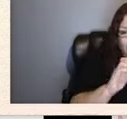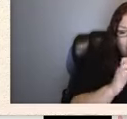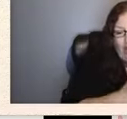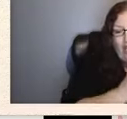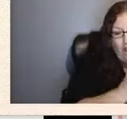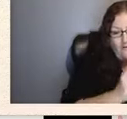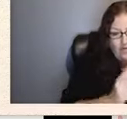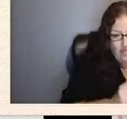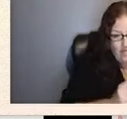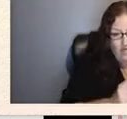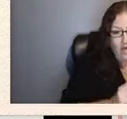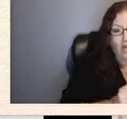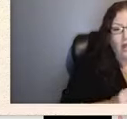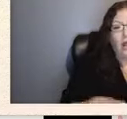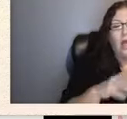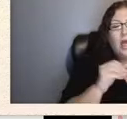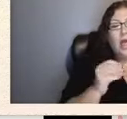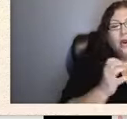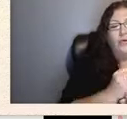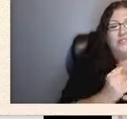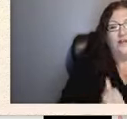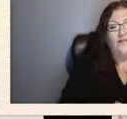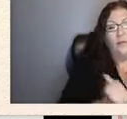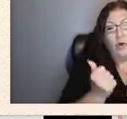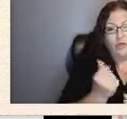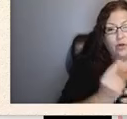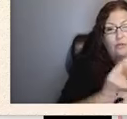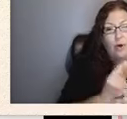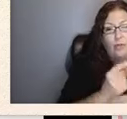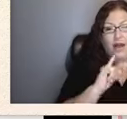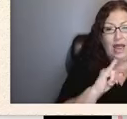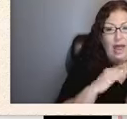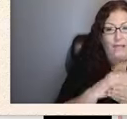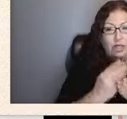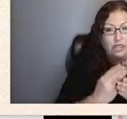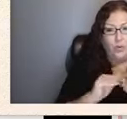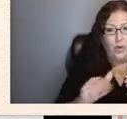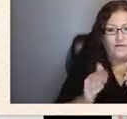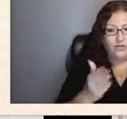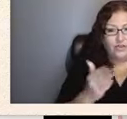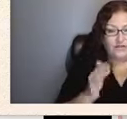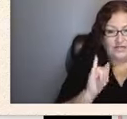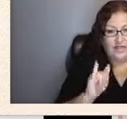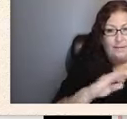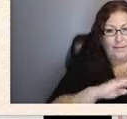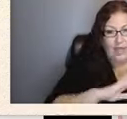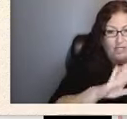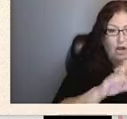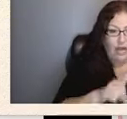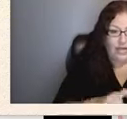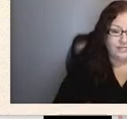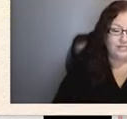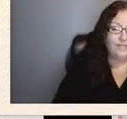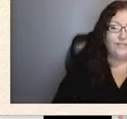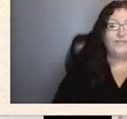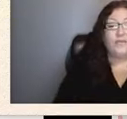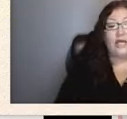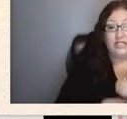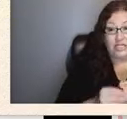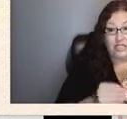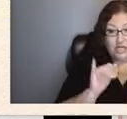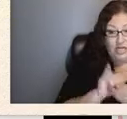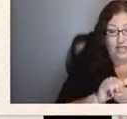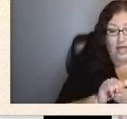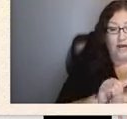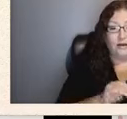disabilities and receive the most appropriate iBudget waiver services that meet their needs. In addition to that,